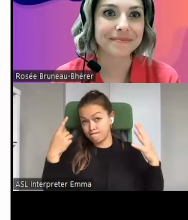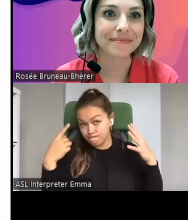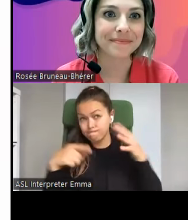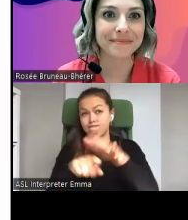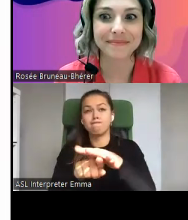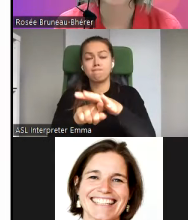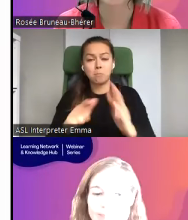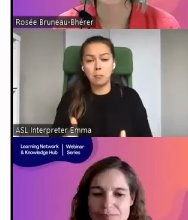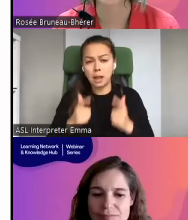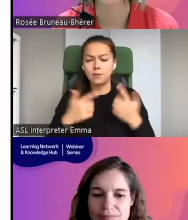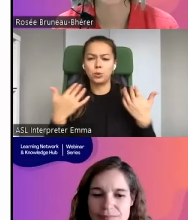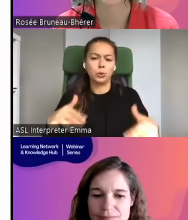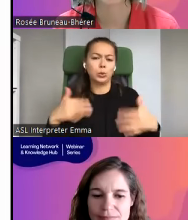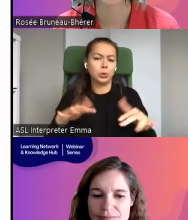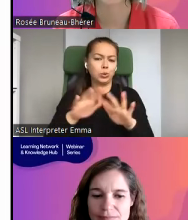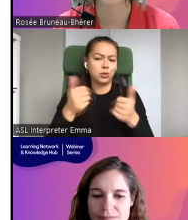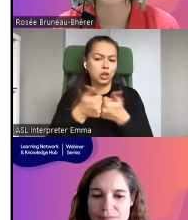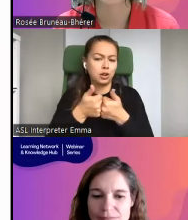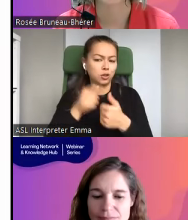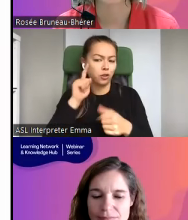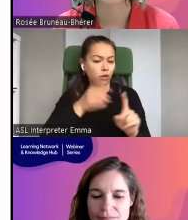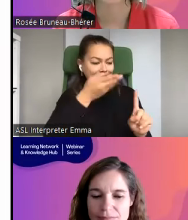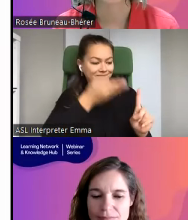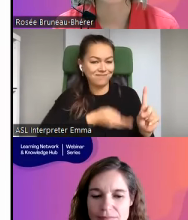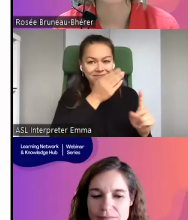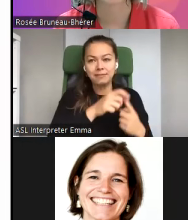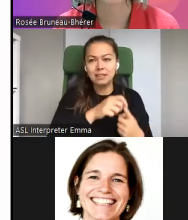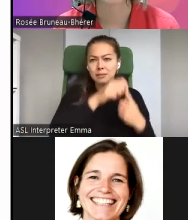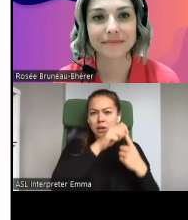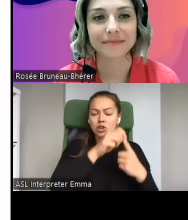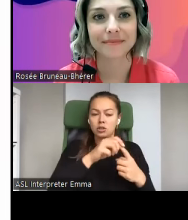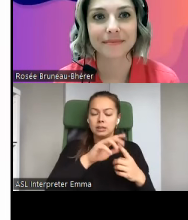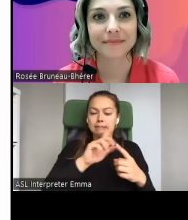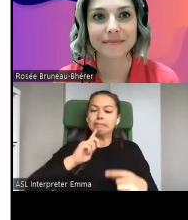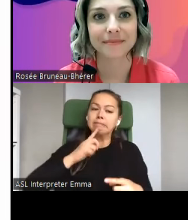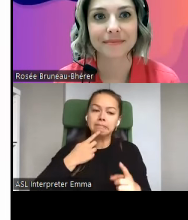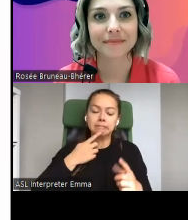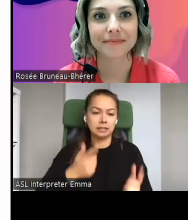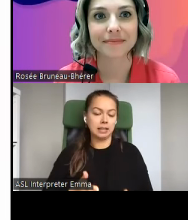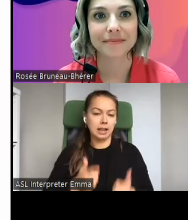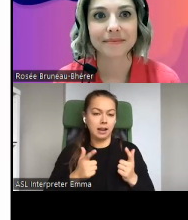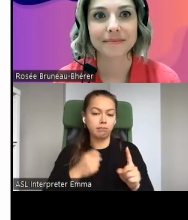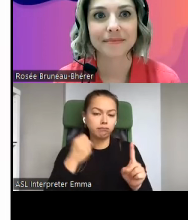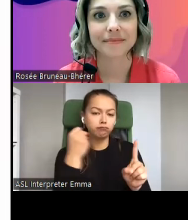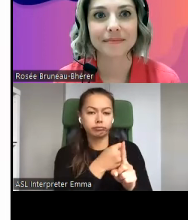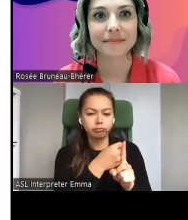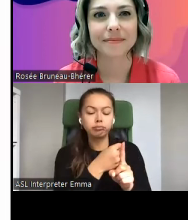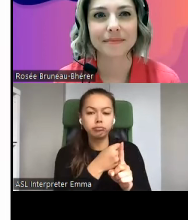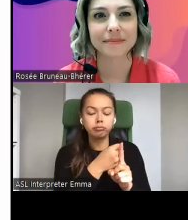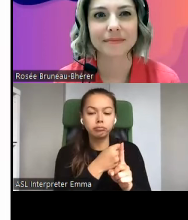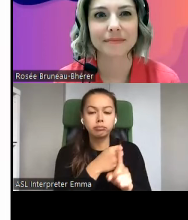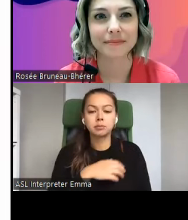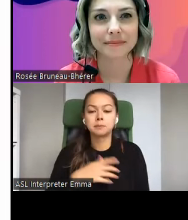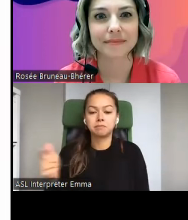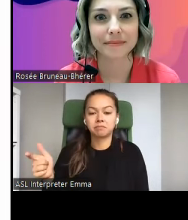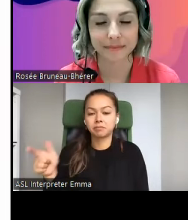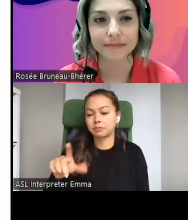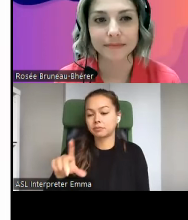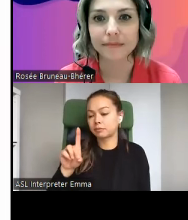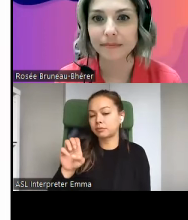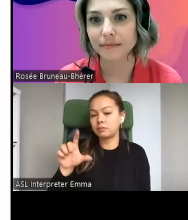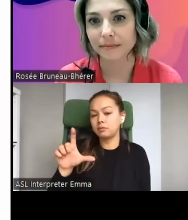life experience. Thank you, Rosée. So this enables us to see the